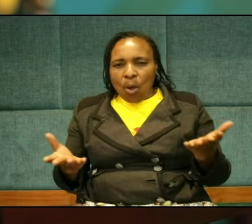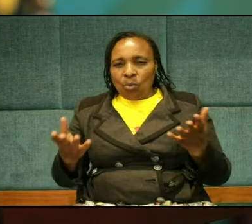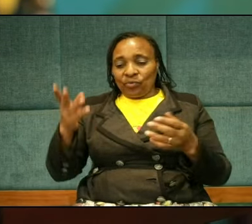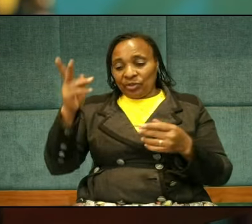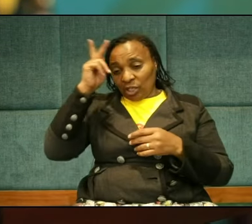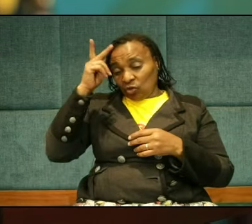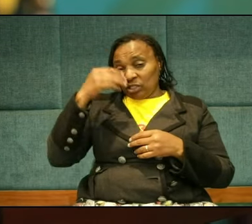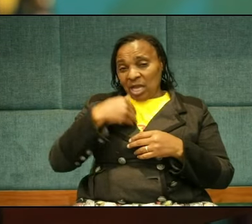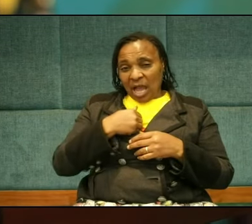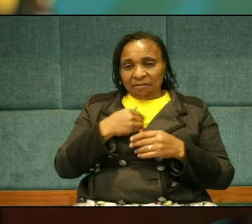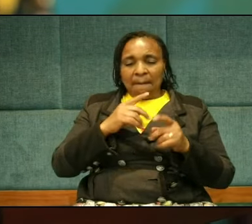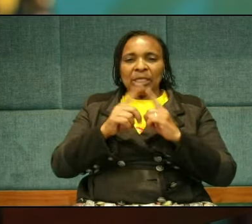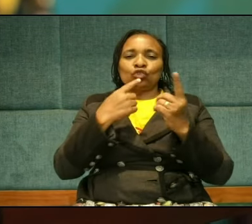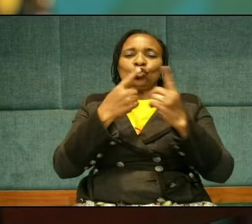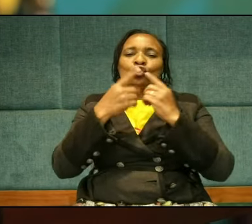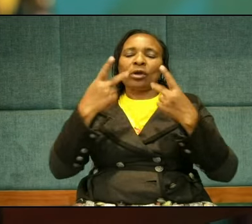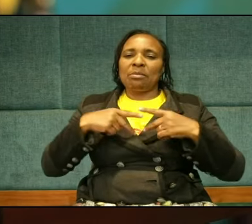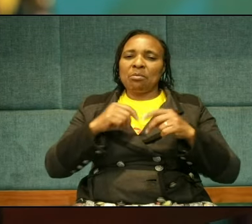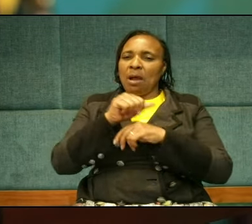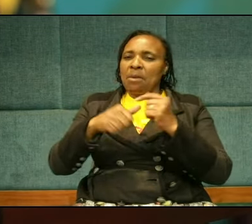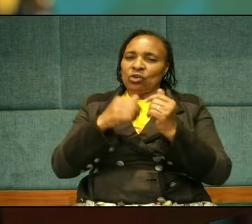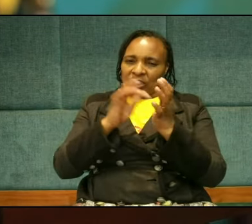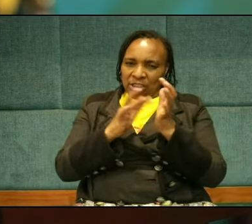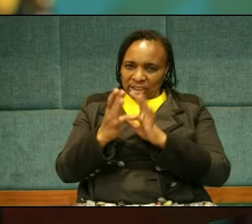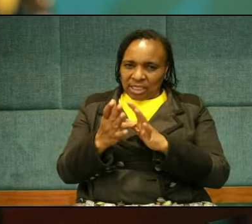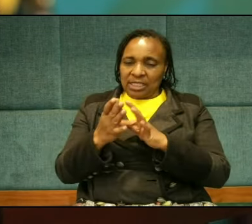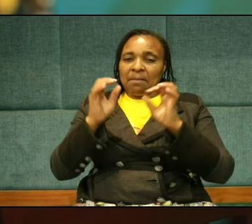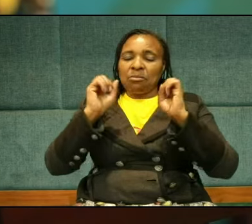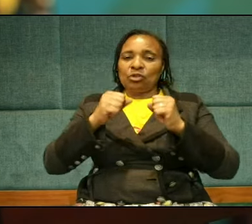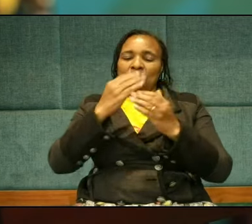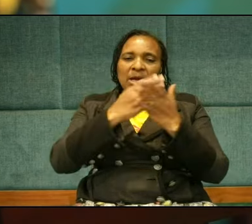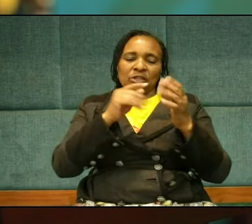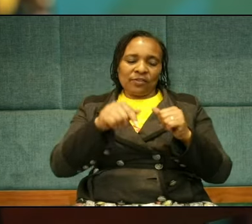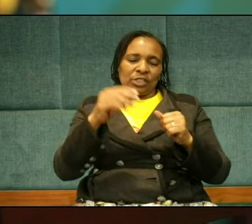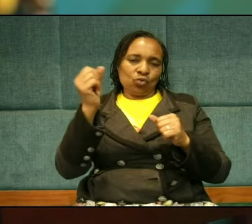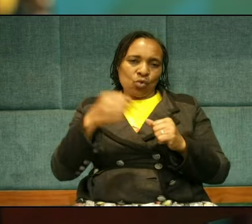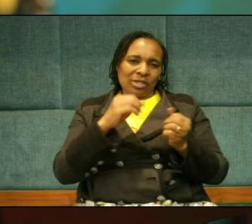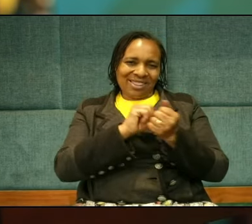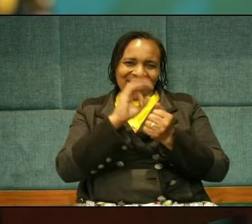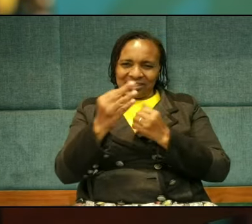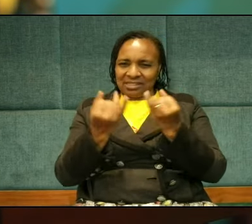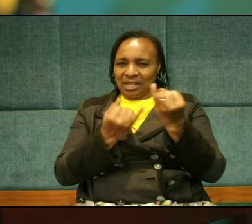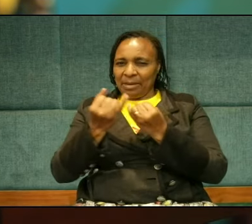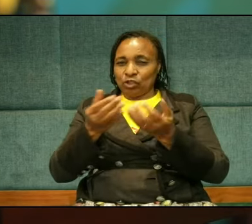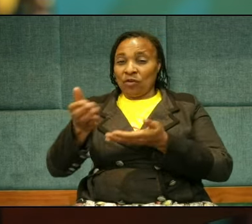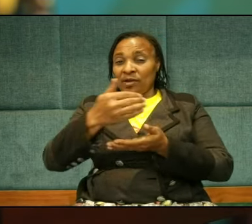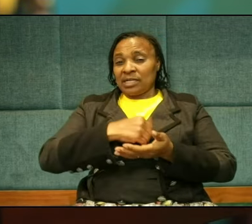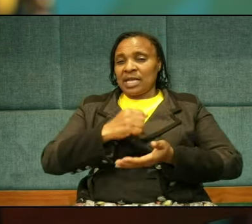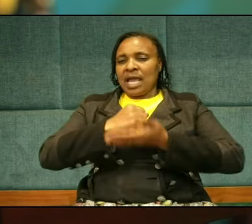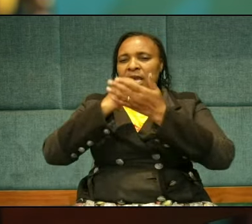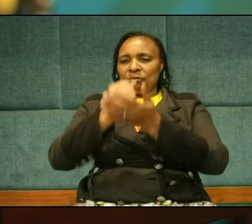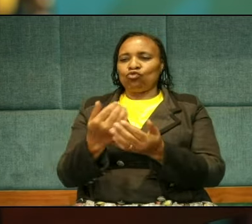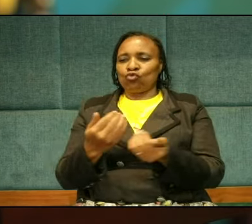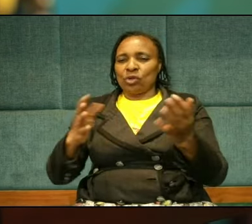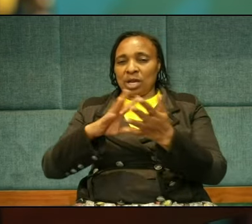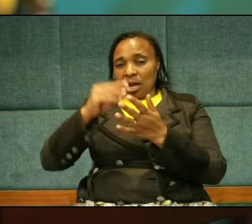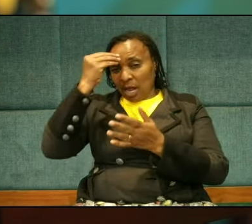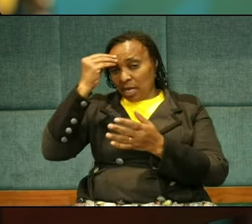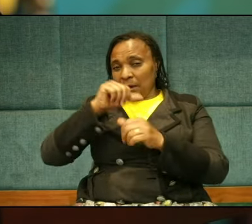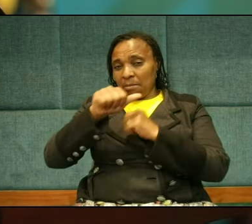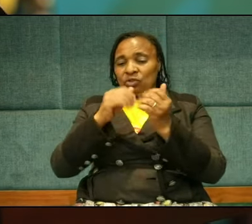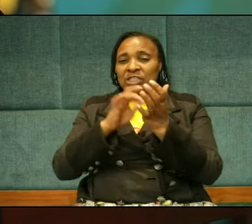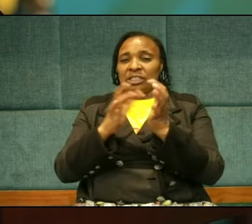knowledge that you have, you can talk to people about Jesus." Part of this quarter's 13th Sabbath offering will help children learn about Jesus in